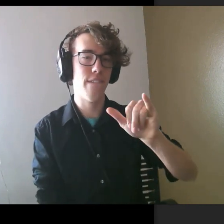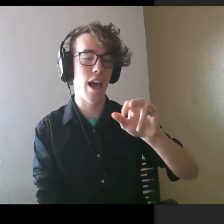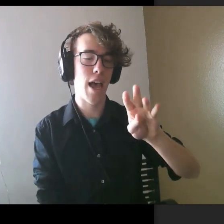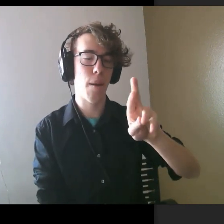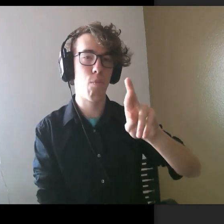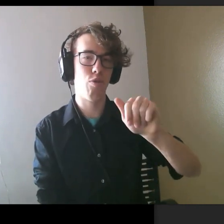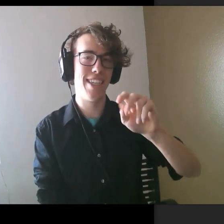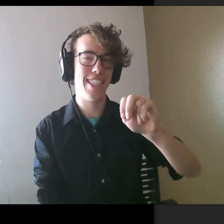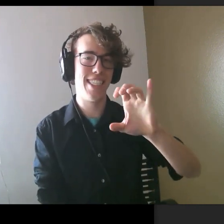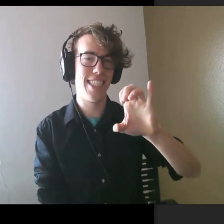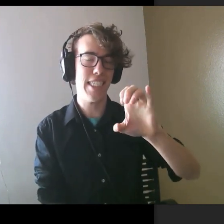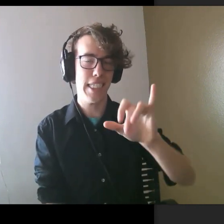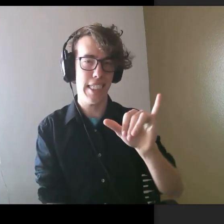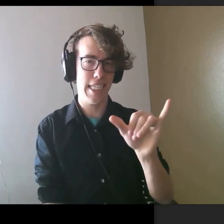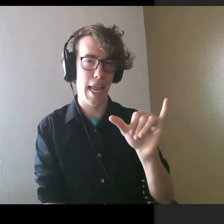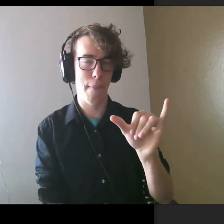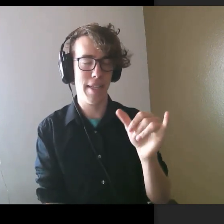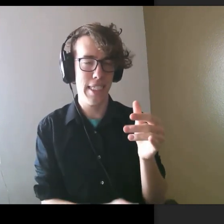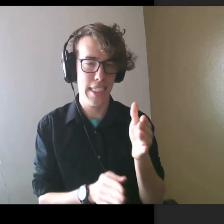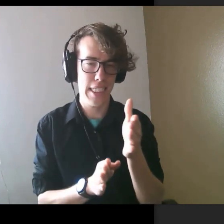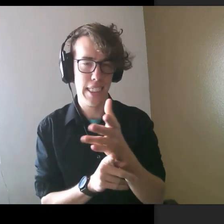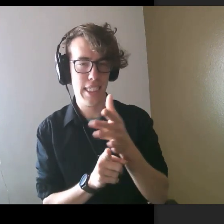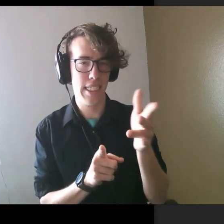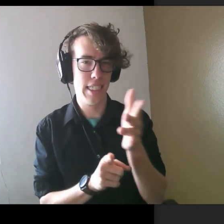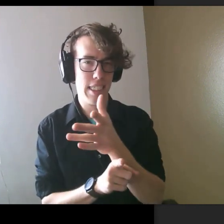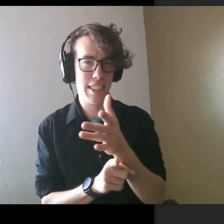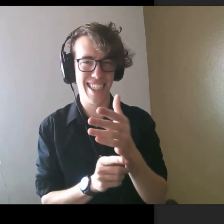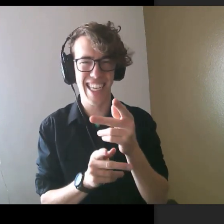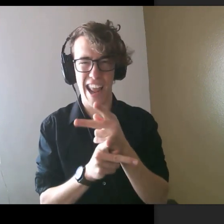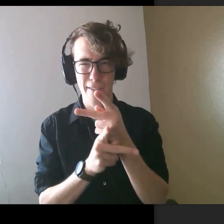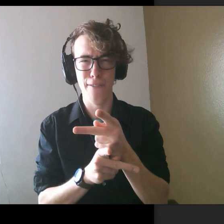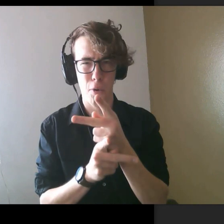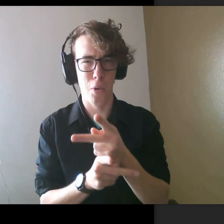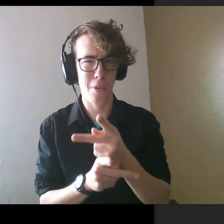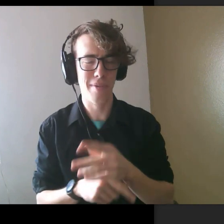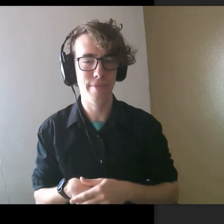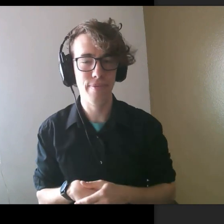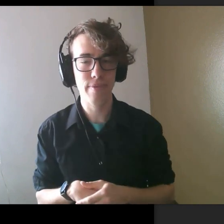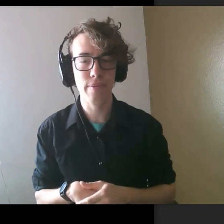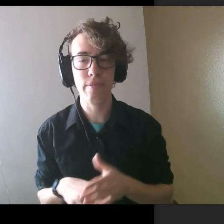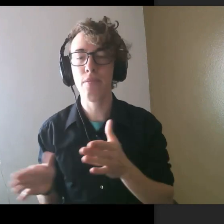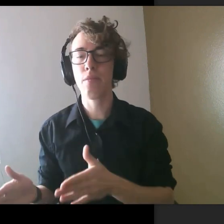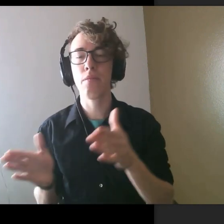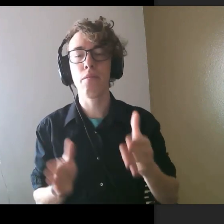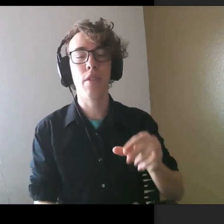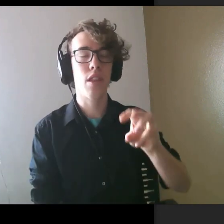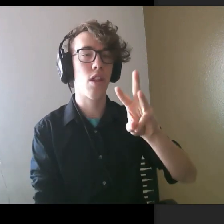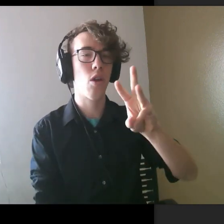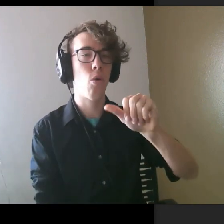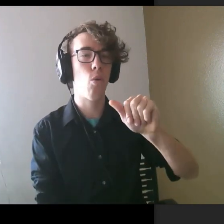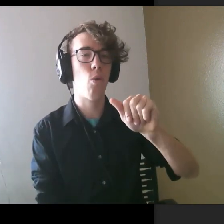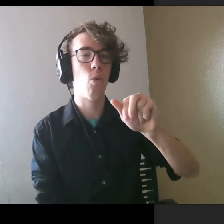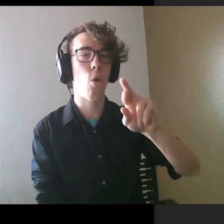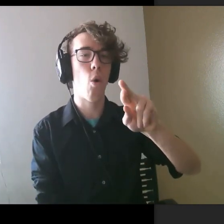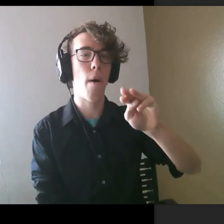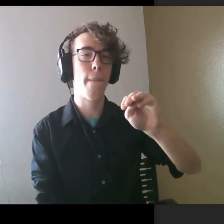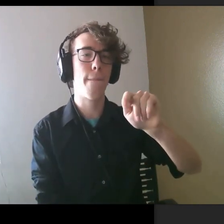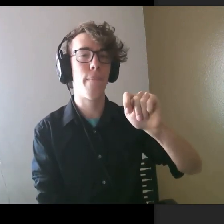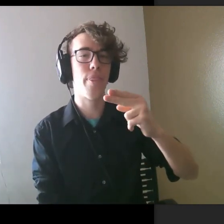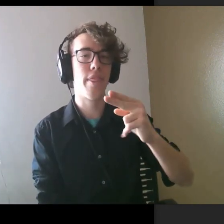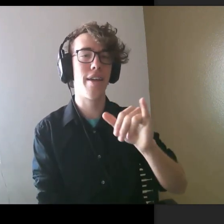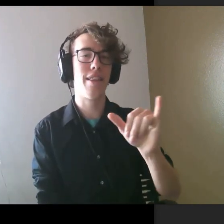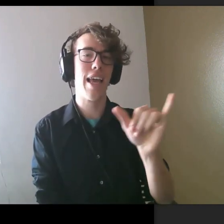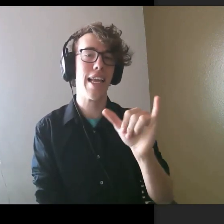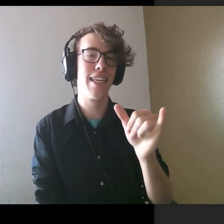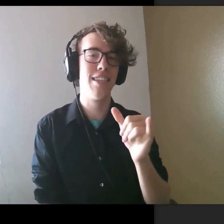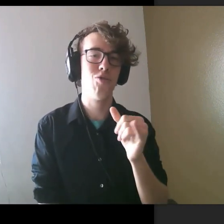bit. So just try a little bit of it if you do any. Warmth would be how many warm tones, the reds and the